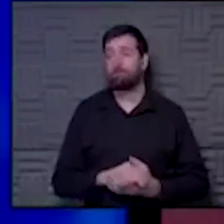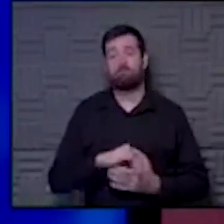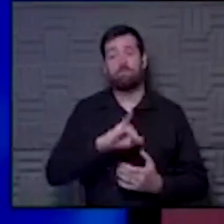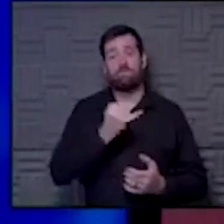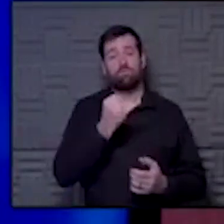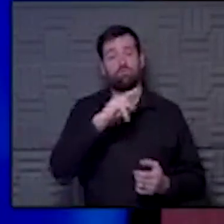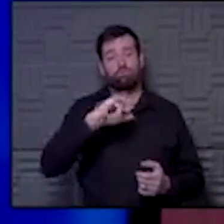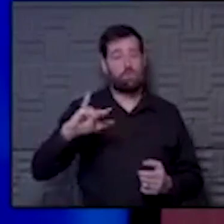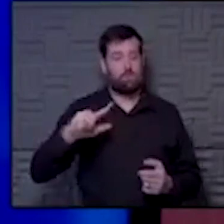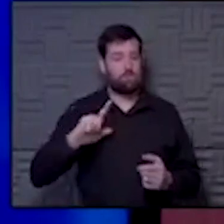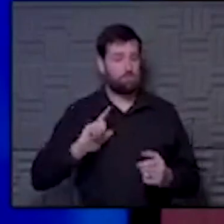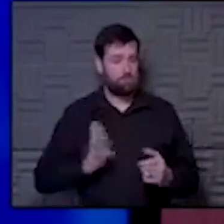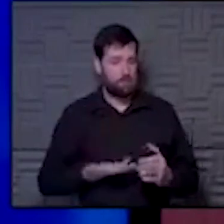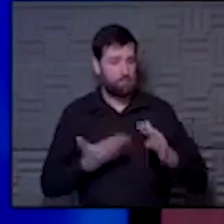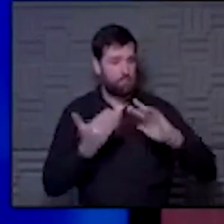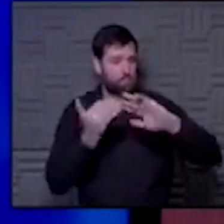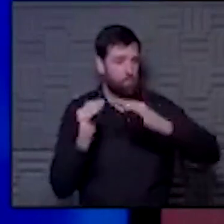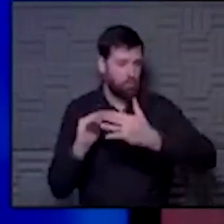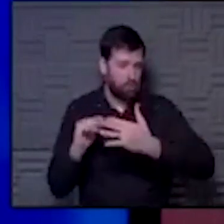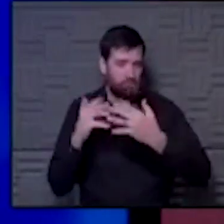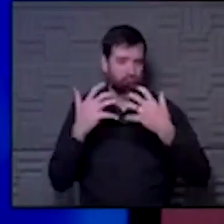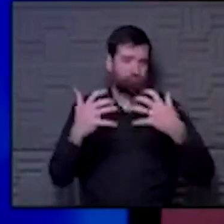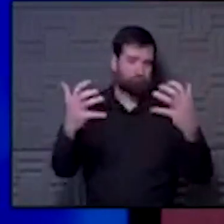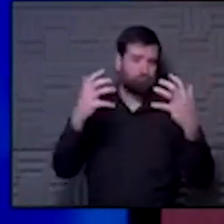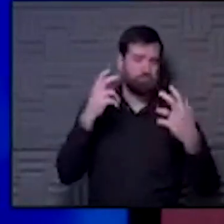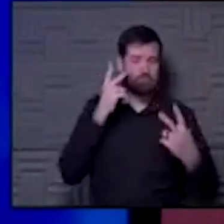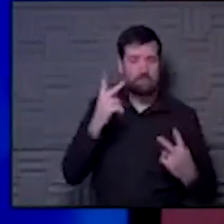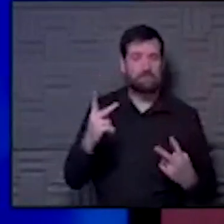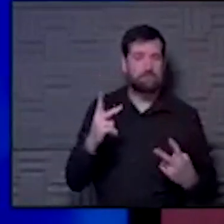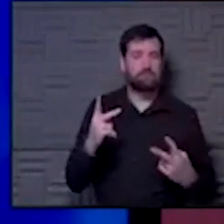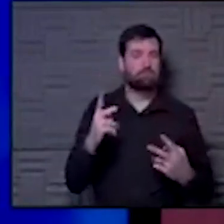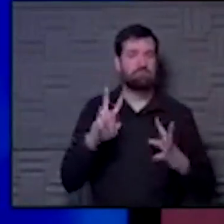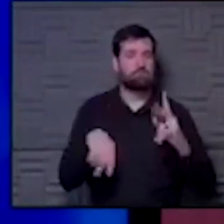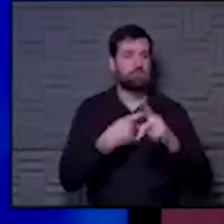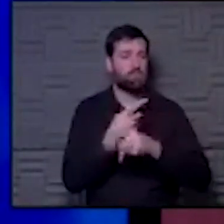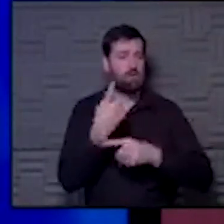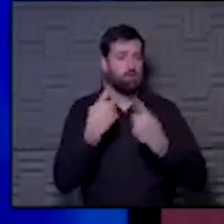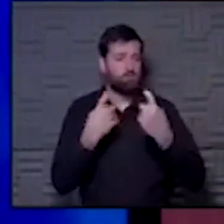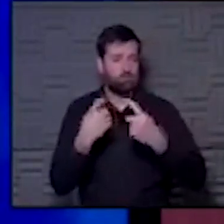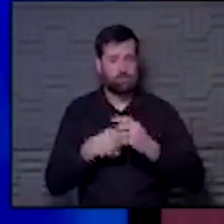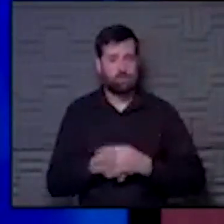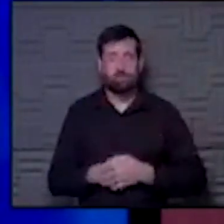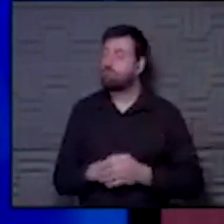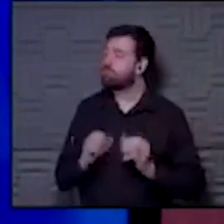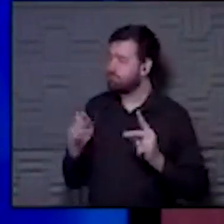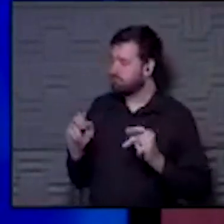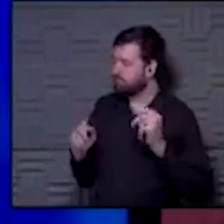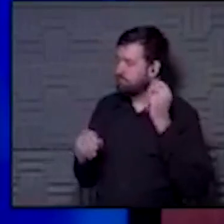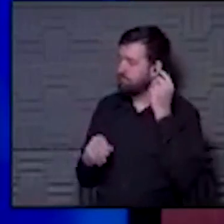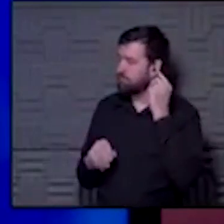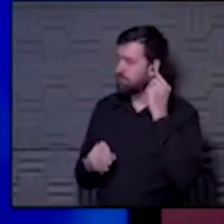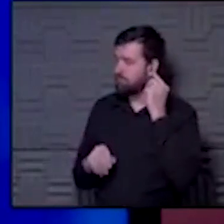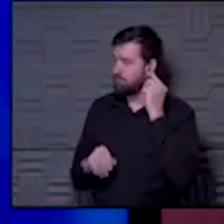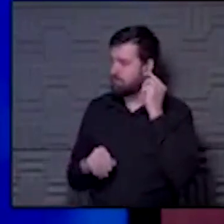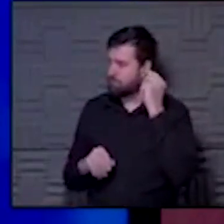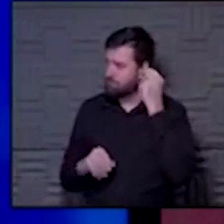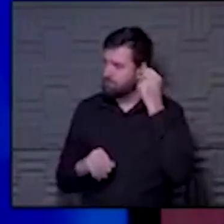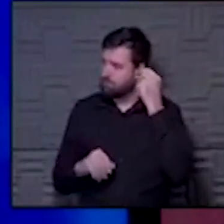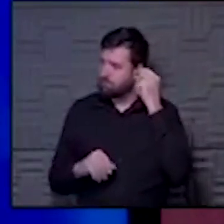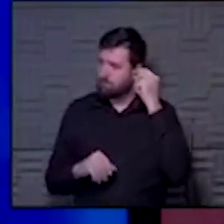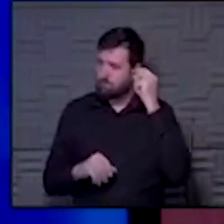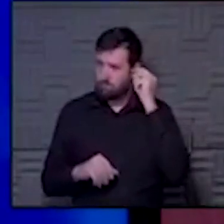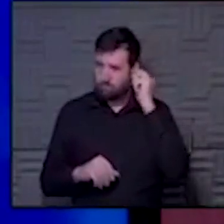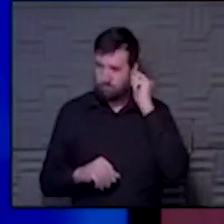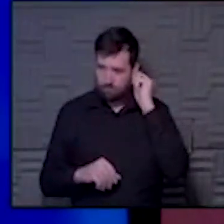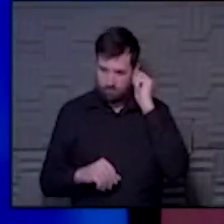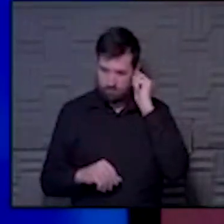let's turn to our community here of our listeners and see what type of questions they have. Okay, well, one of the first ones we have is that a